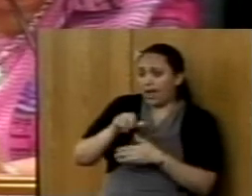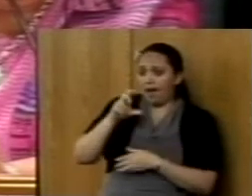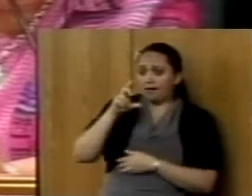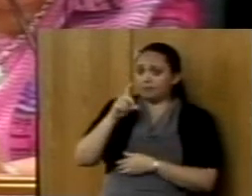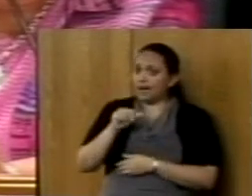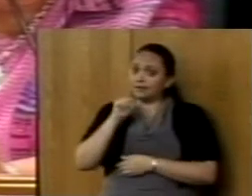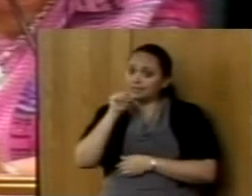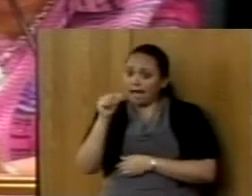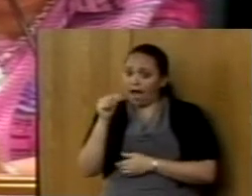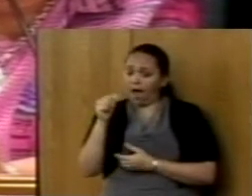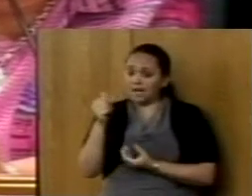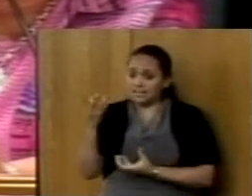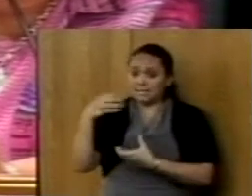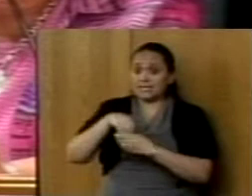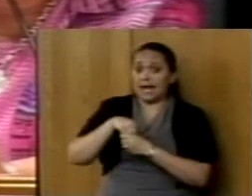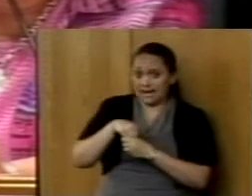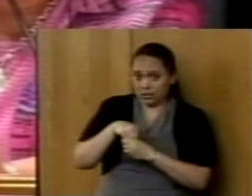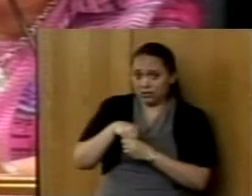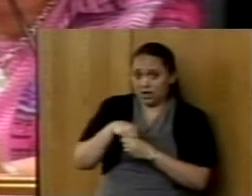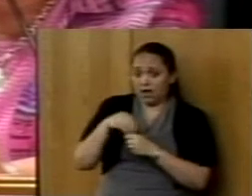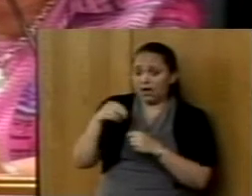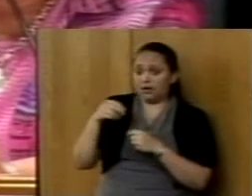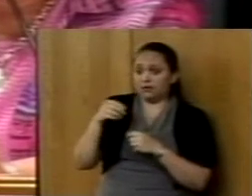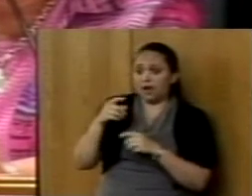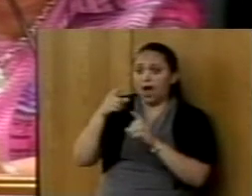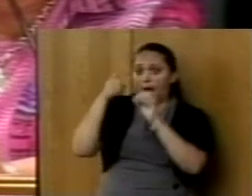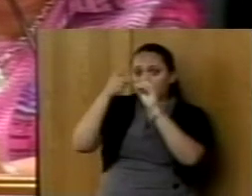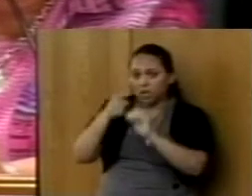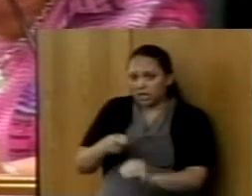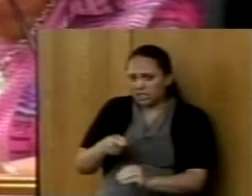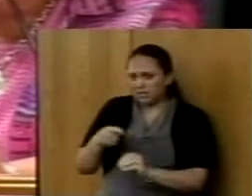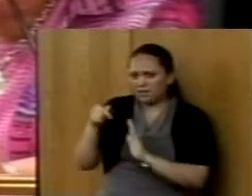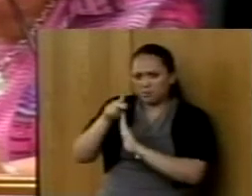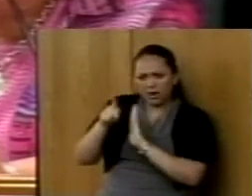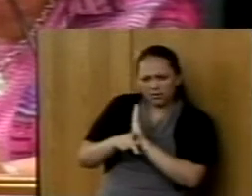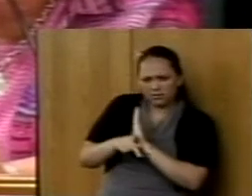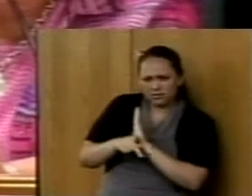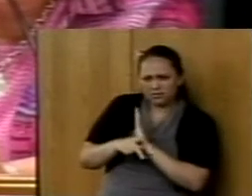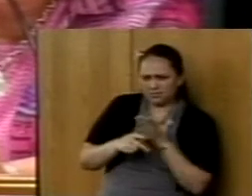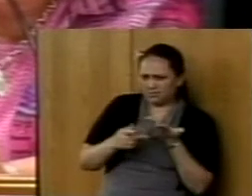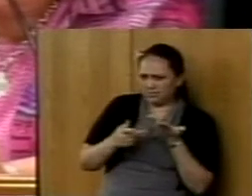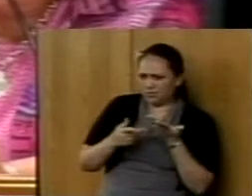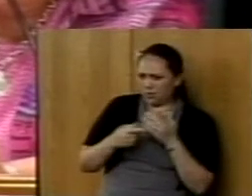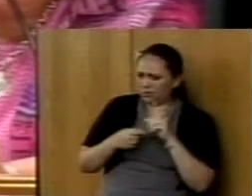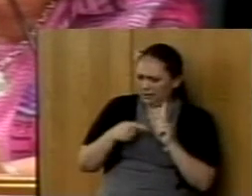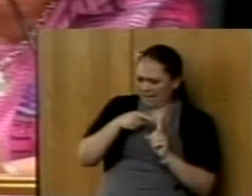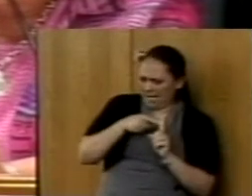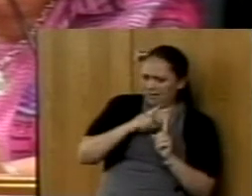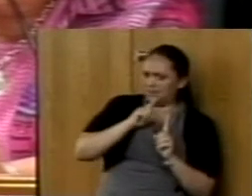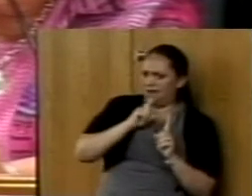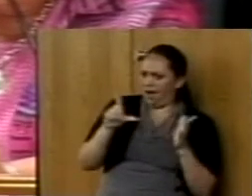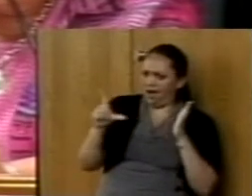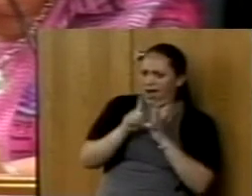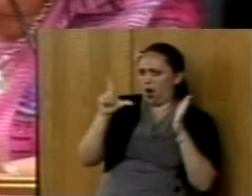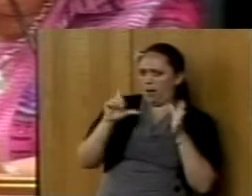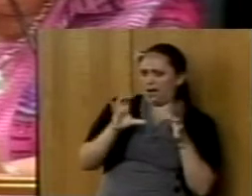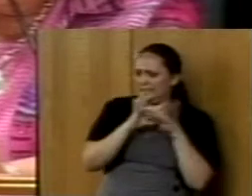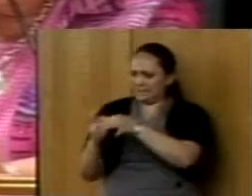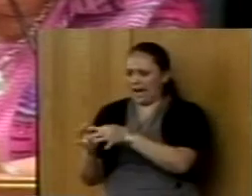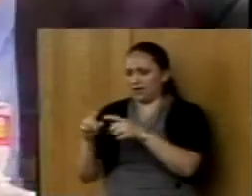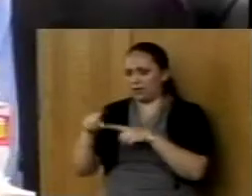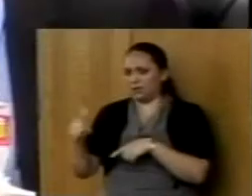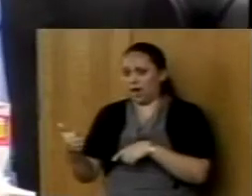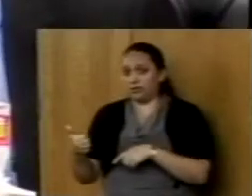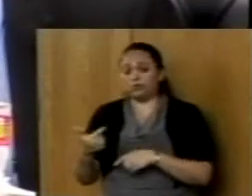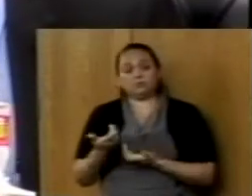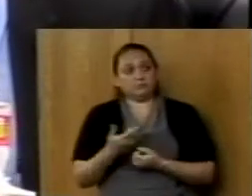take into account what the policy, the objectives of the policies. So isn't one automatically tied into another? I would say